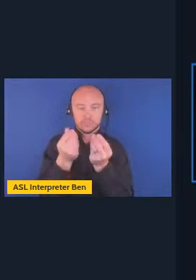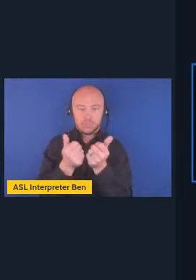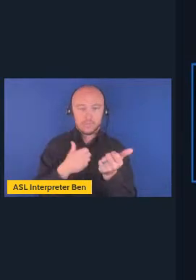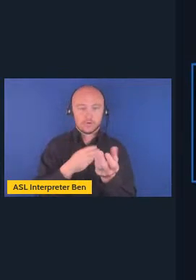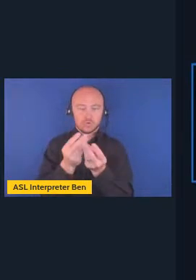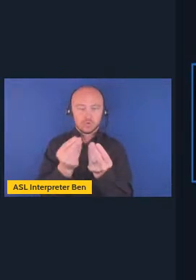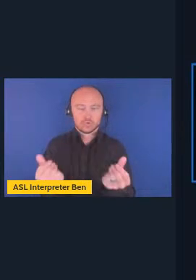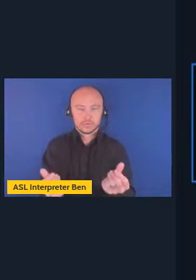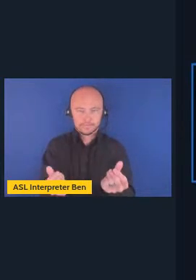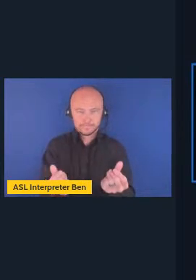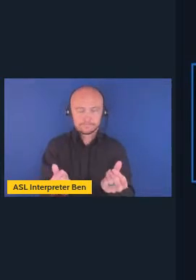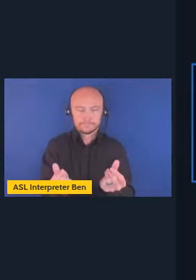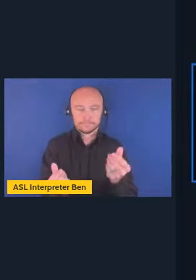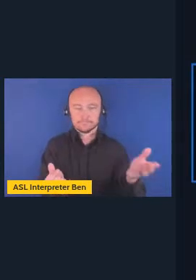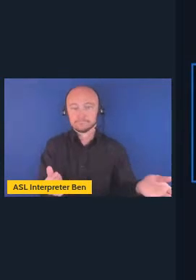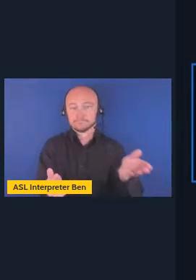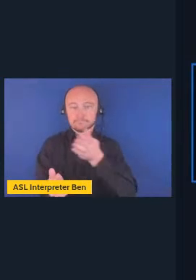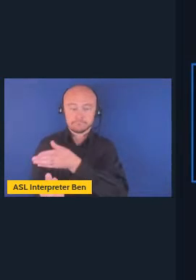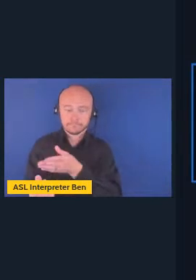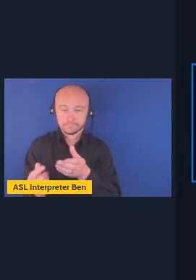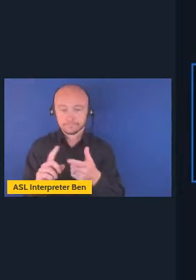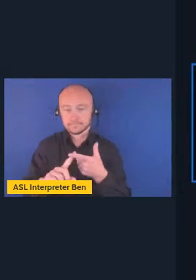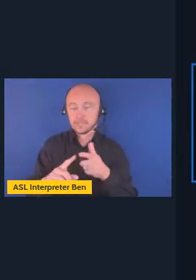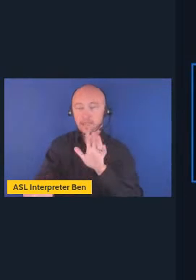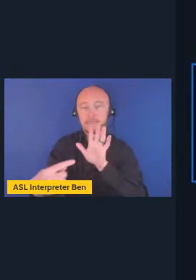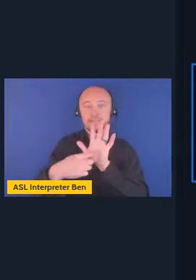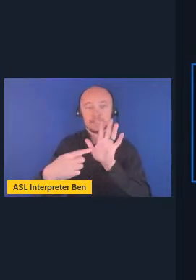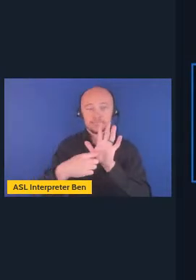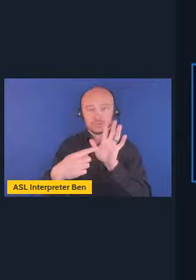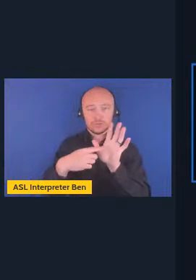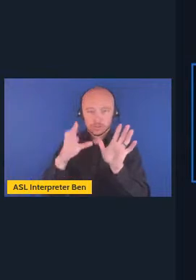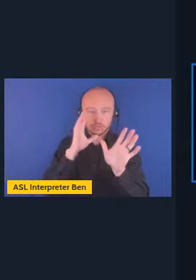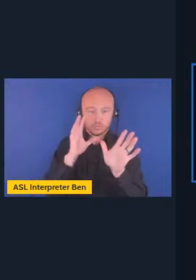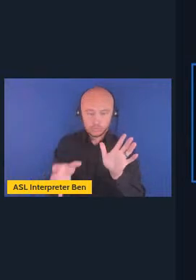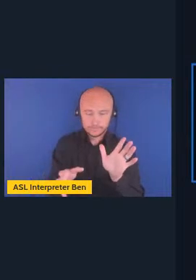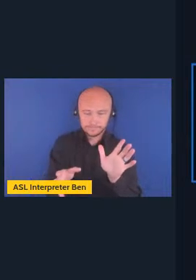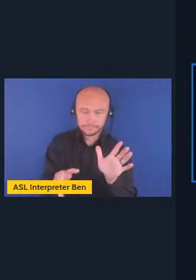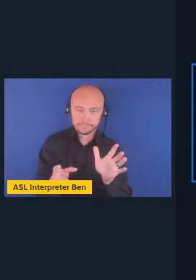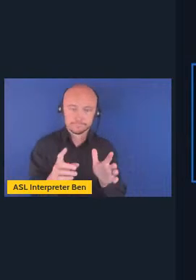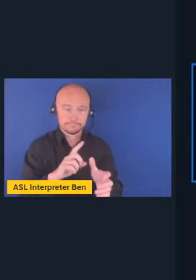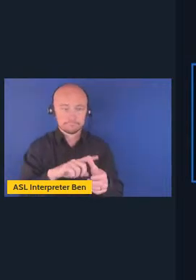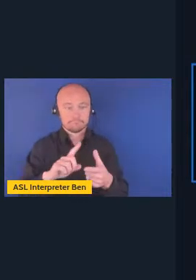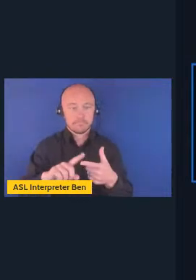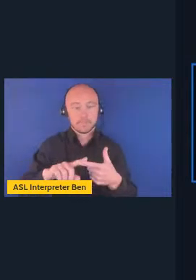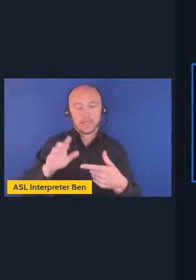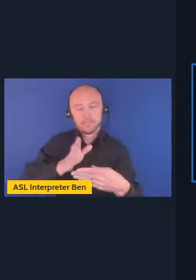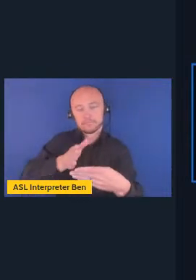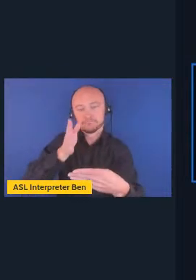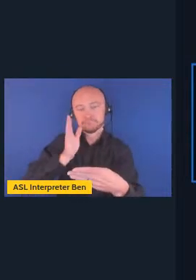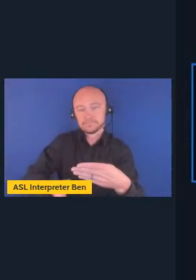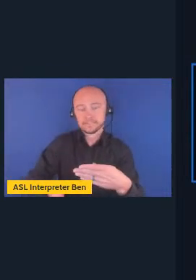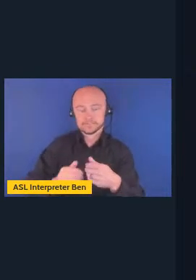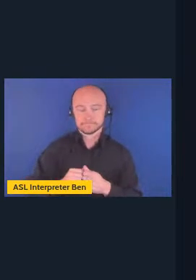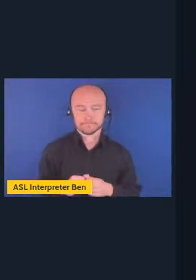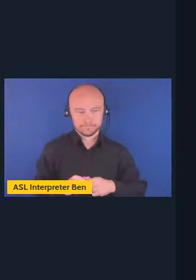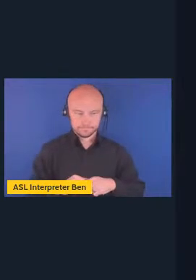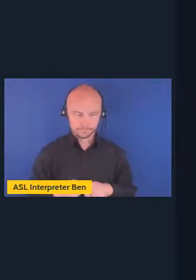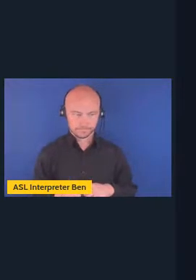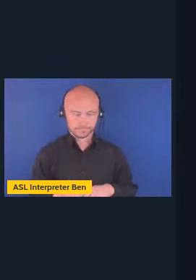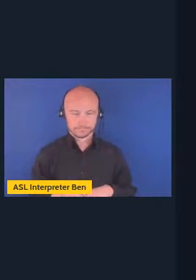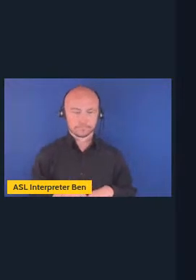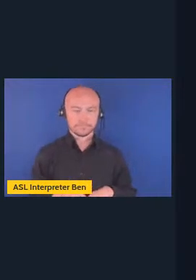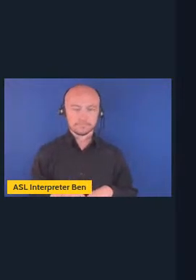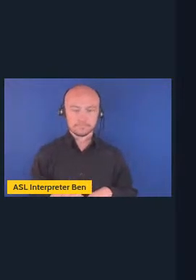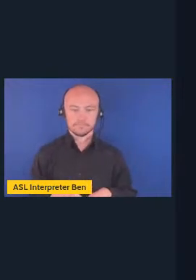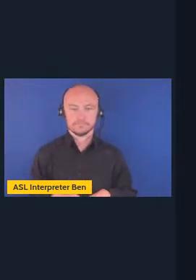solution. Then Sharad will demonstrate the solution and we will conclude with the call for action.